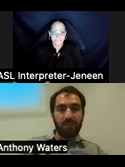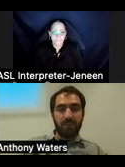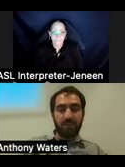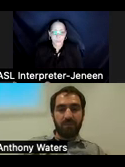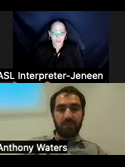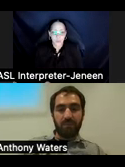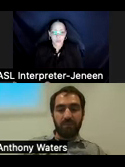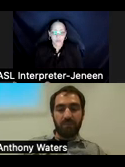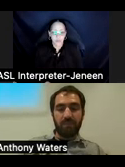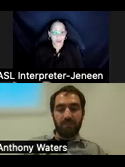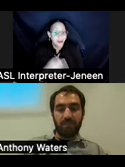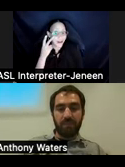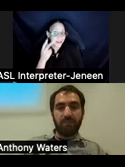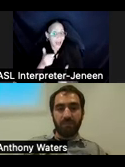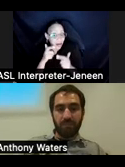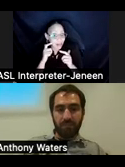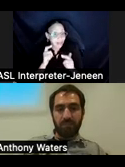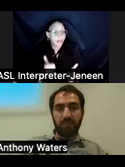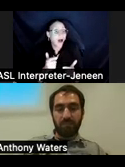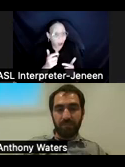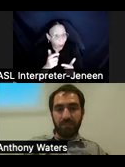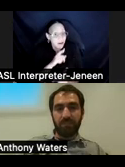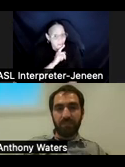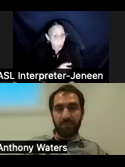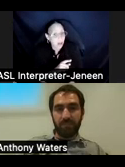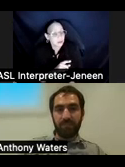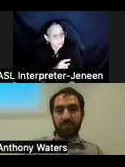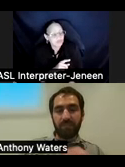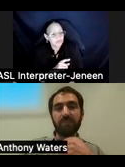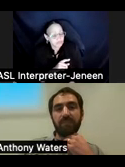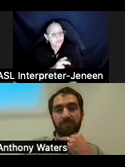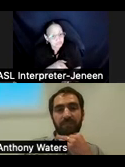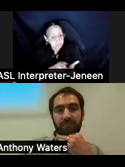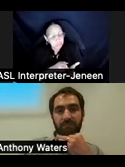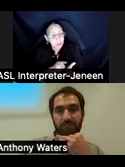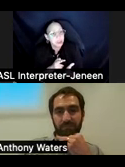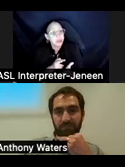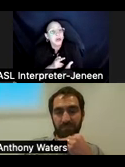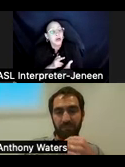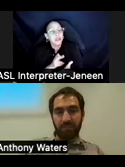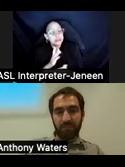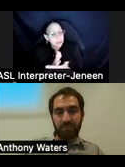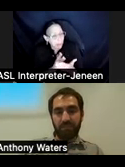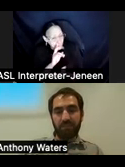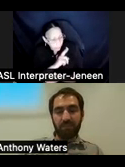So I see a lot of facts true, some myths. So there's some